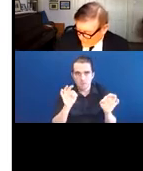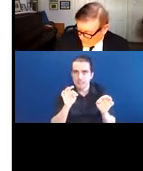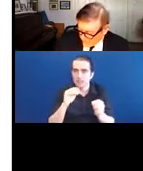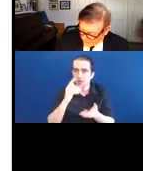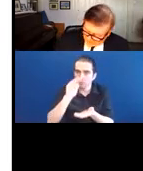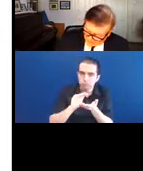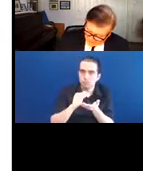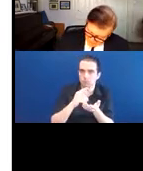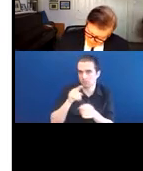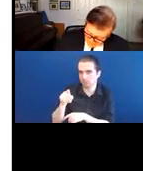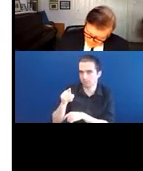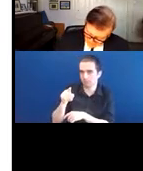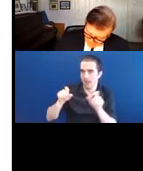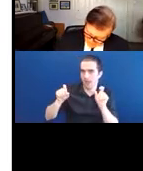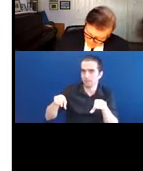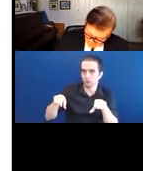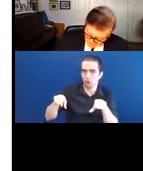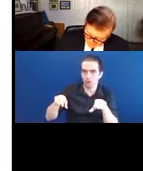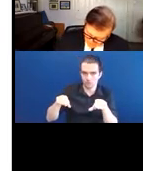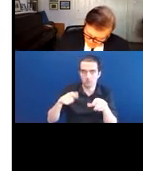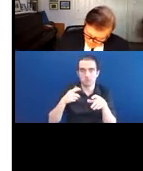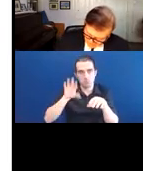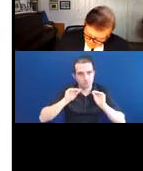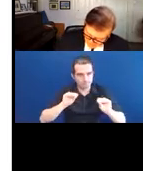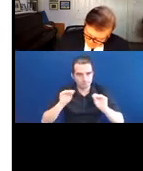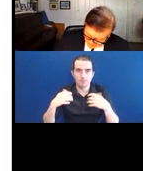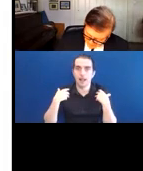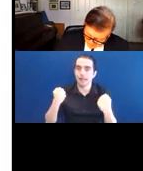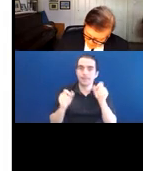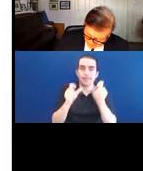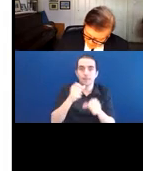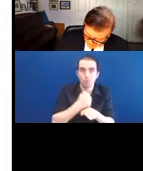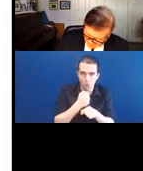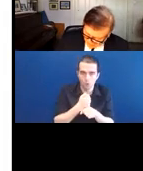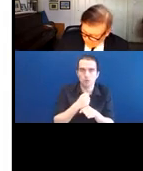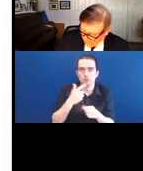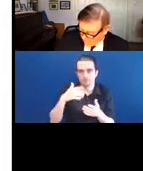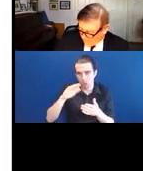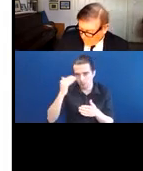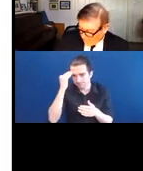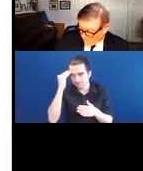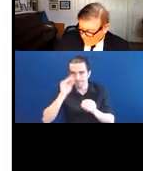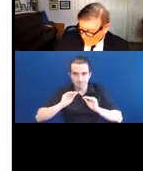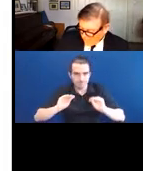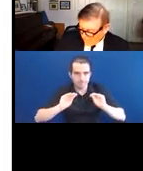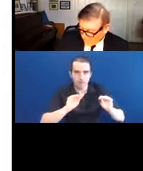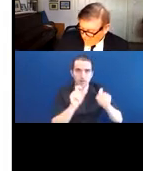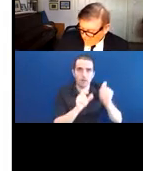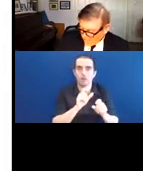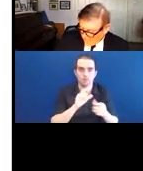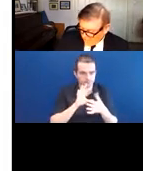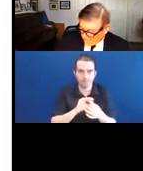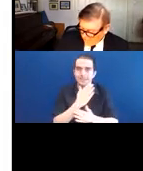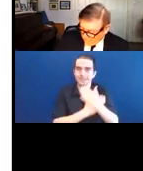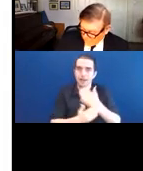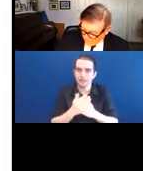Having disabled people in positions to influence change in hospitals. In India, government